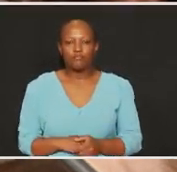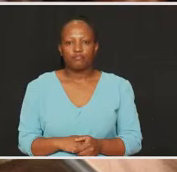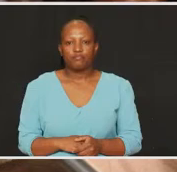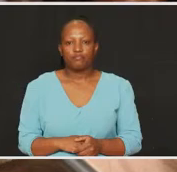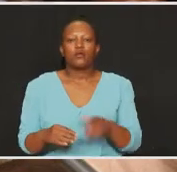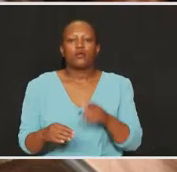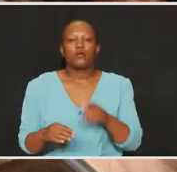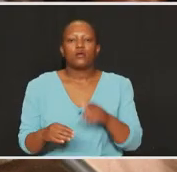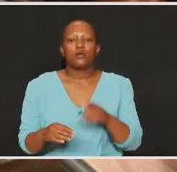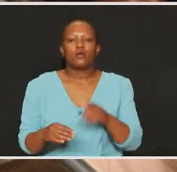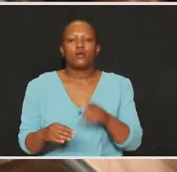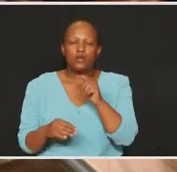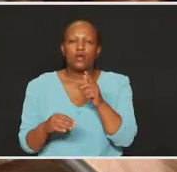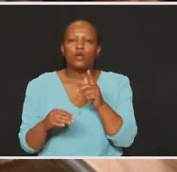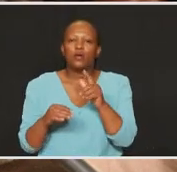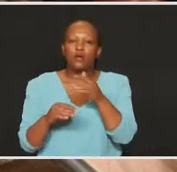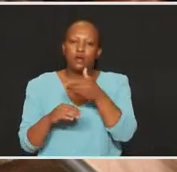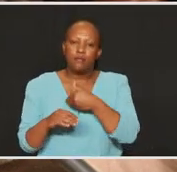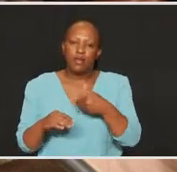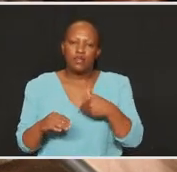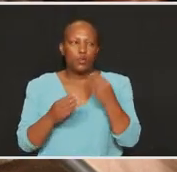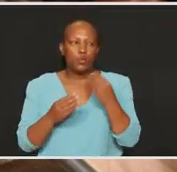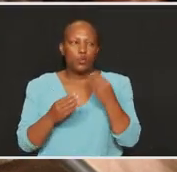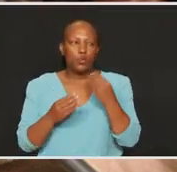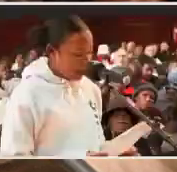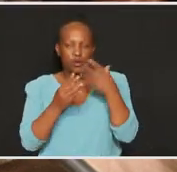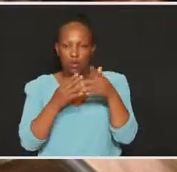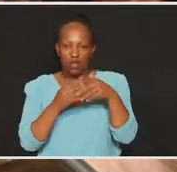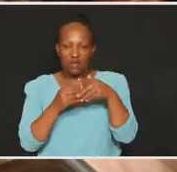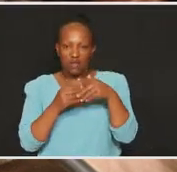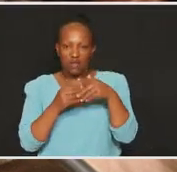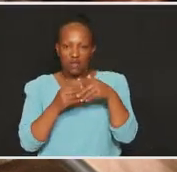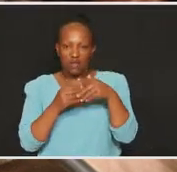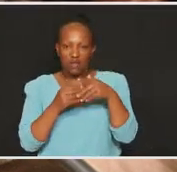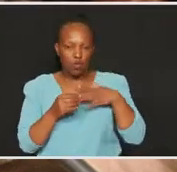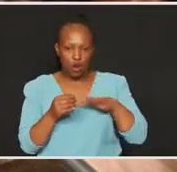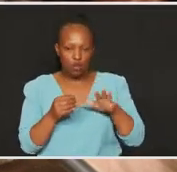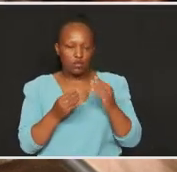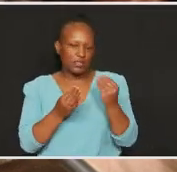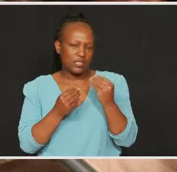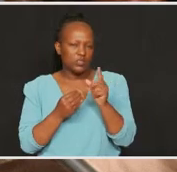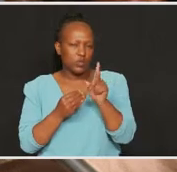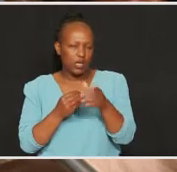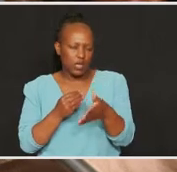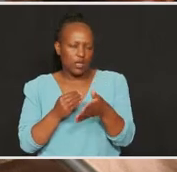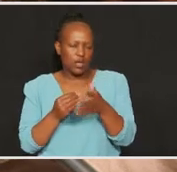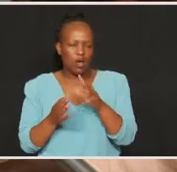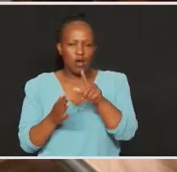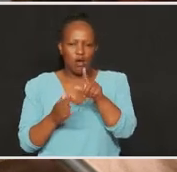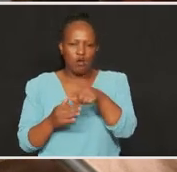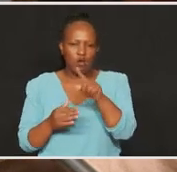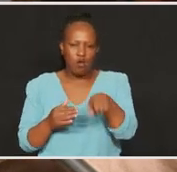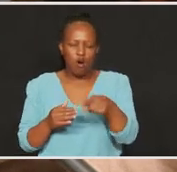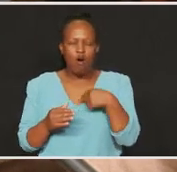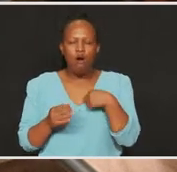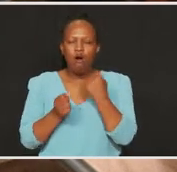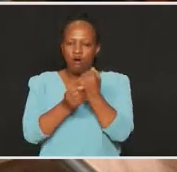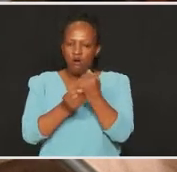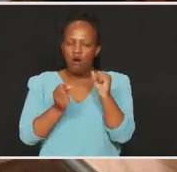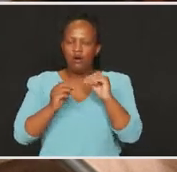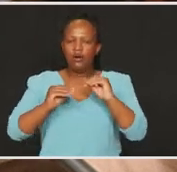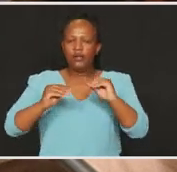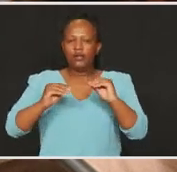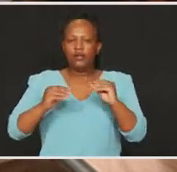my parents will still have to teach me what the government wants them to this is wrong because we all have the freedom to education